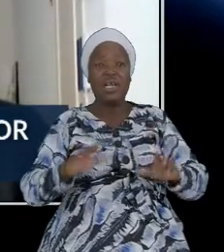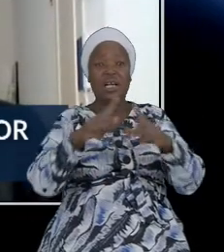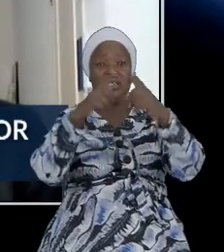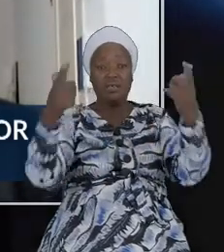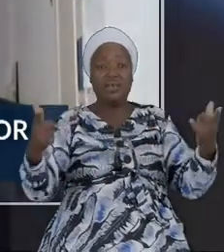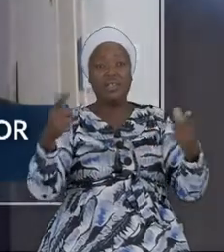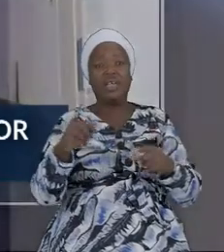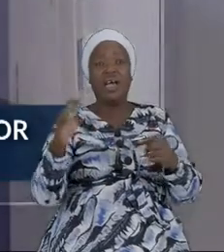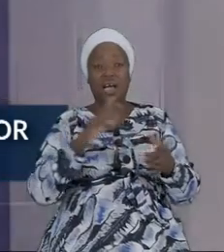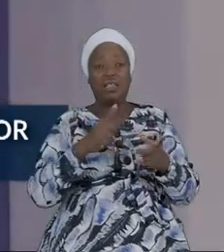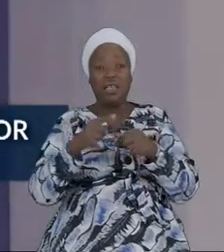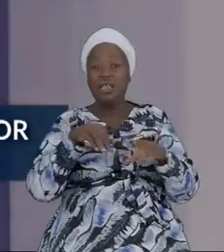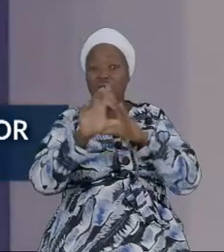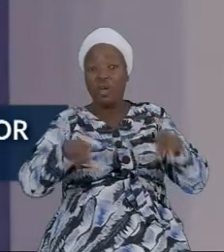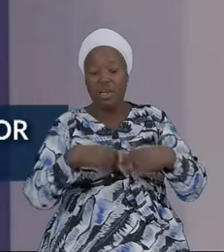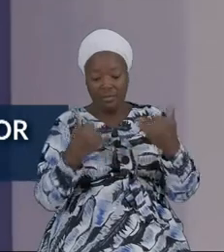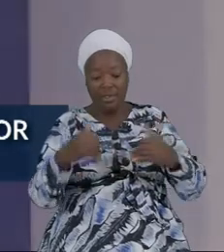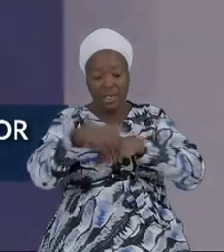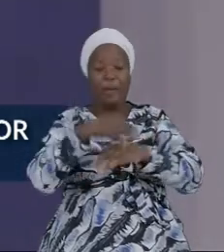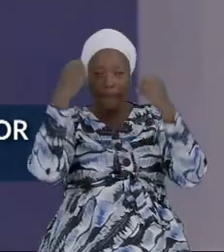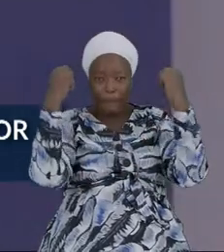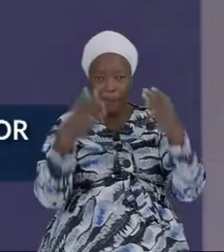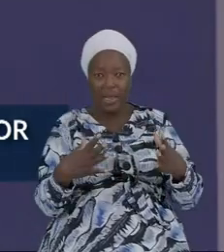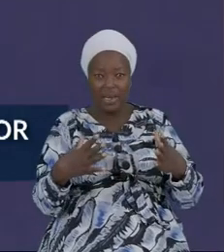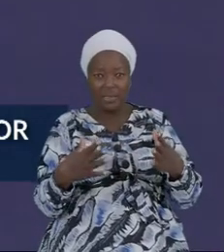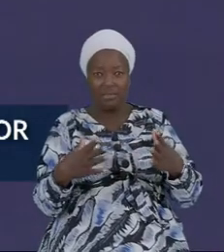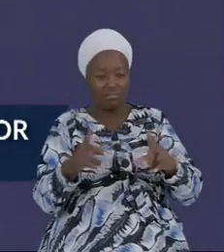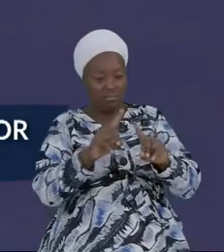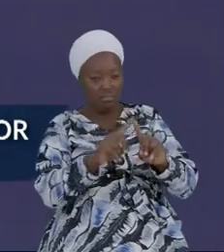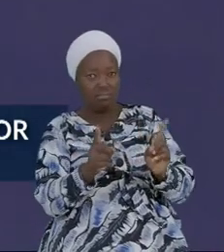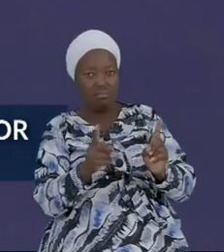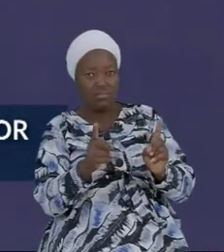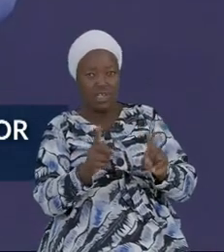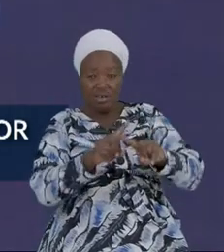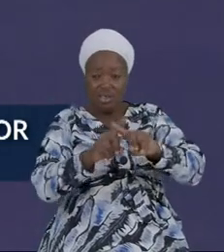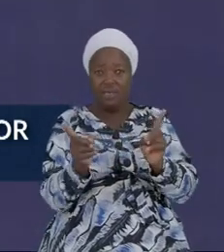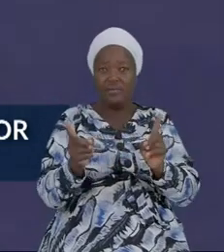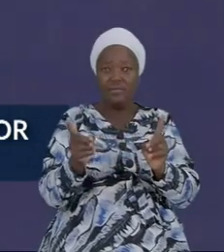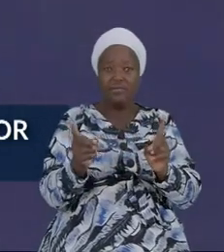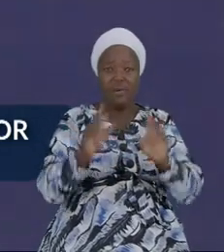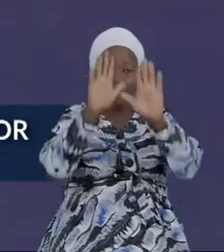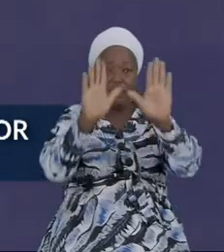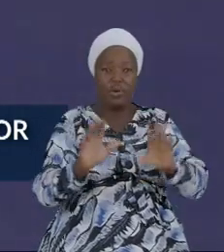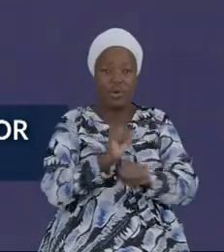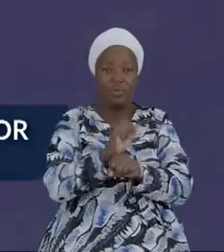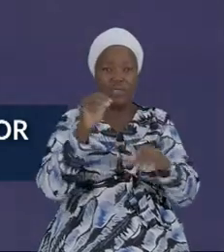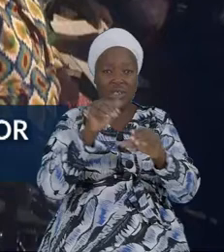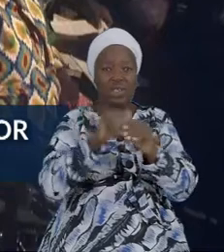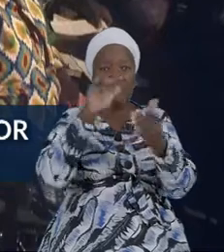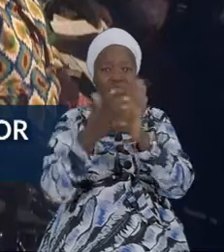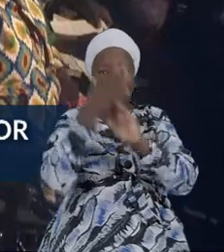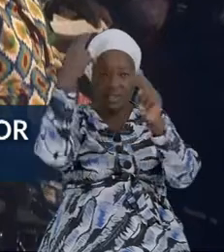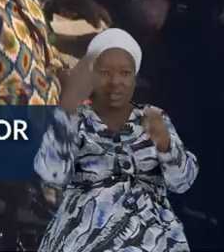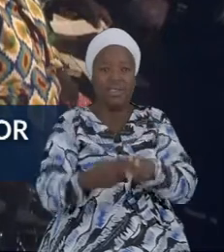in your life tonight, many, varied, diverse miracles in